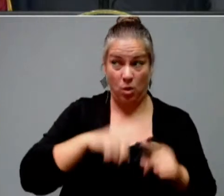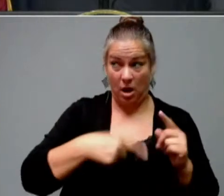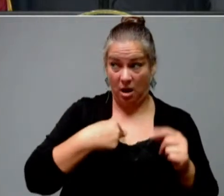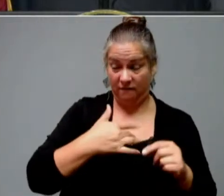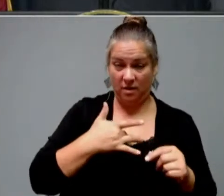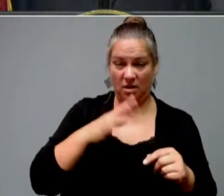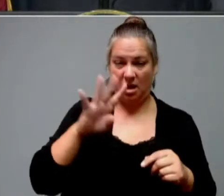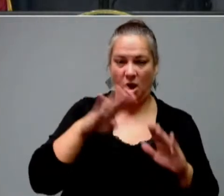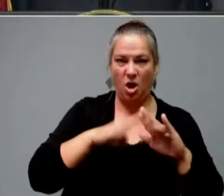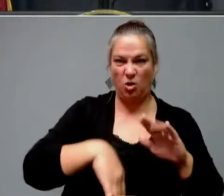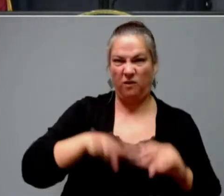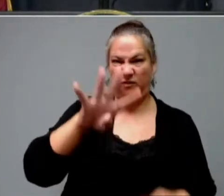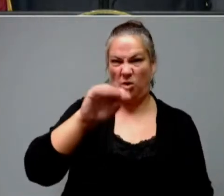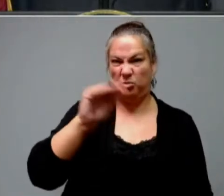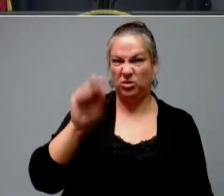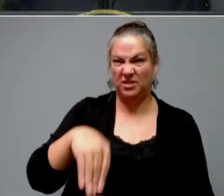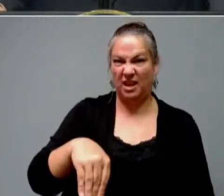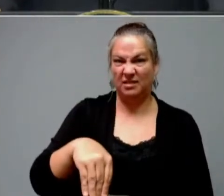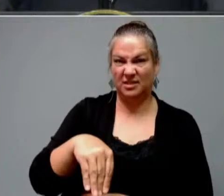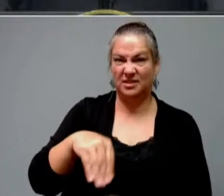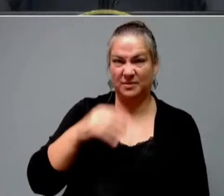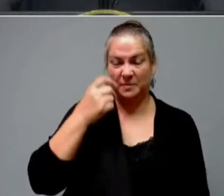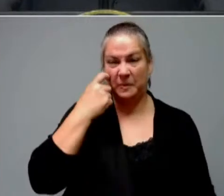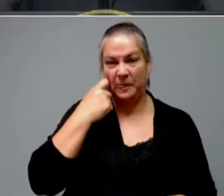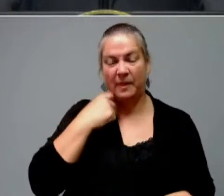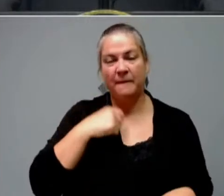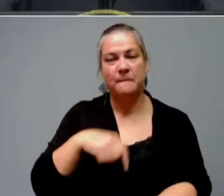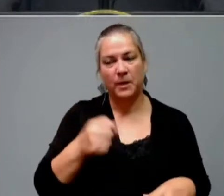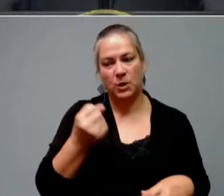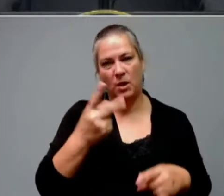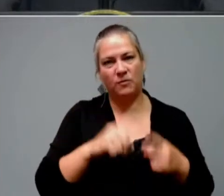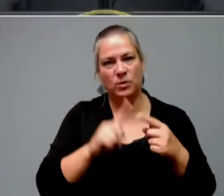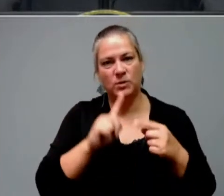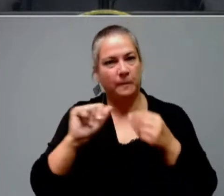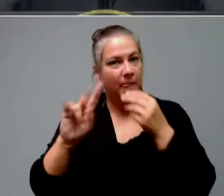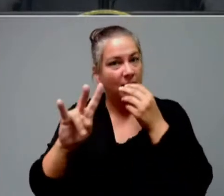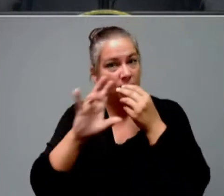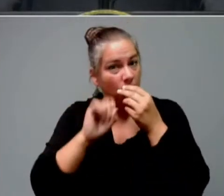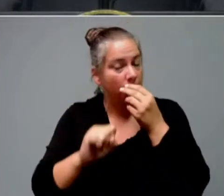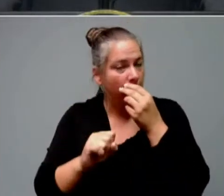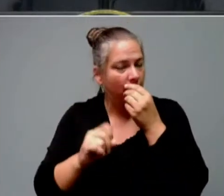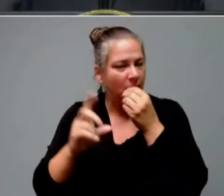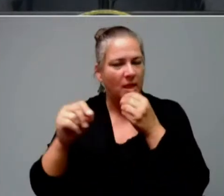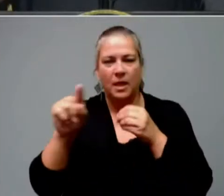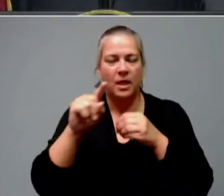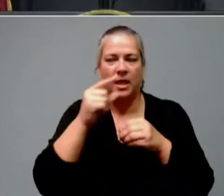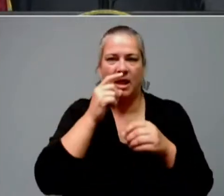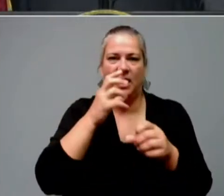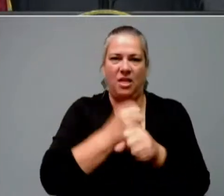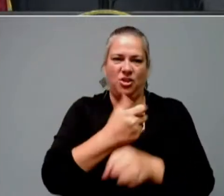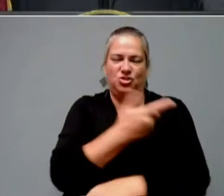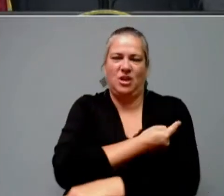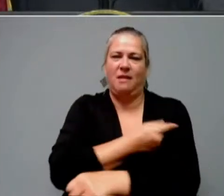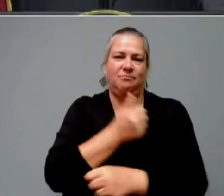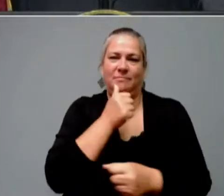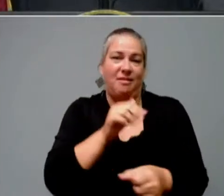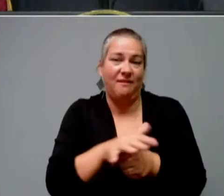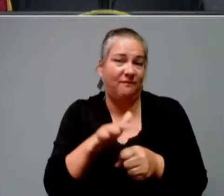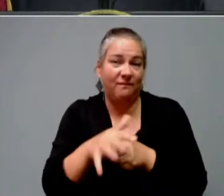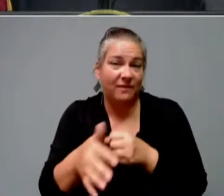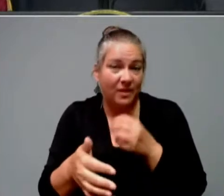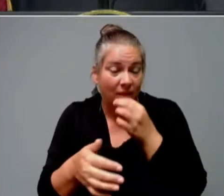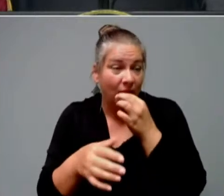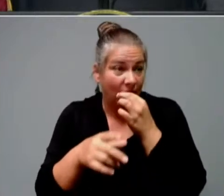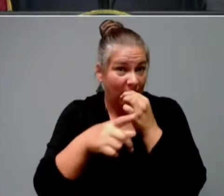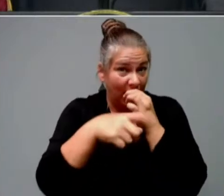Under 40% of those eligible 12 to 17 have gotten that shot. Those are the kids eligible in